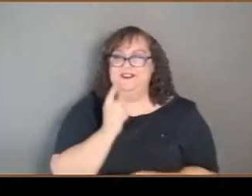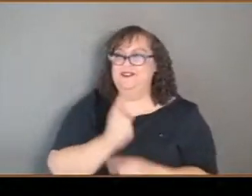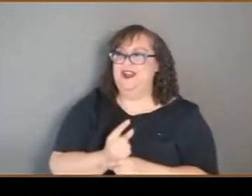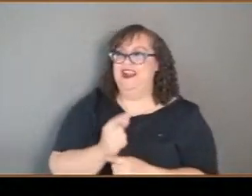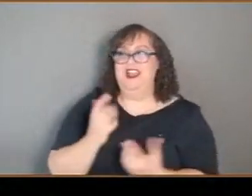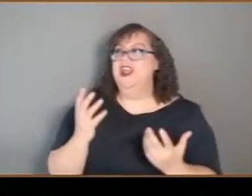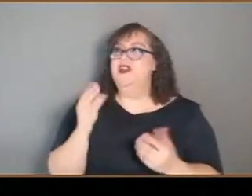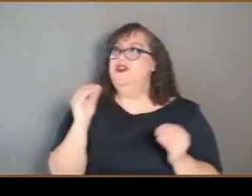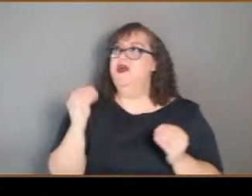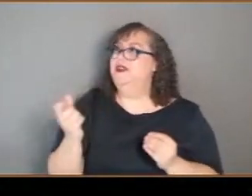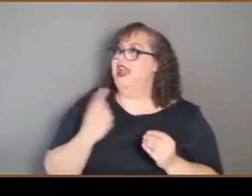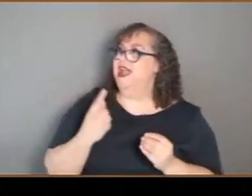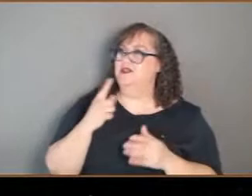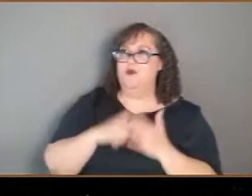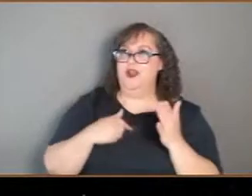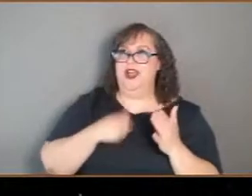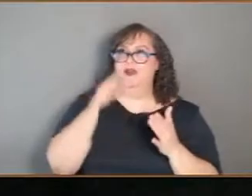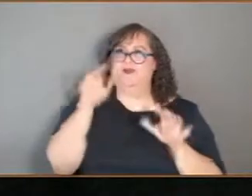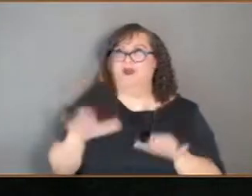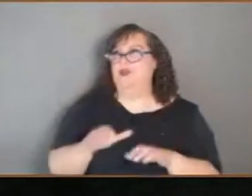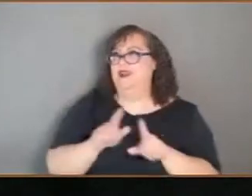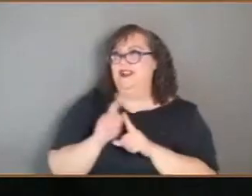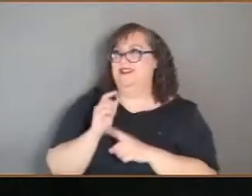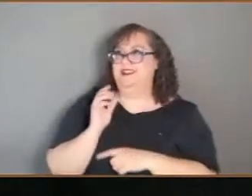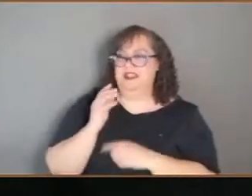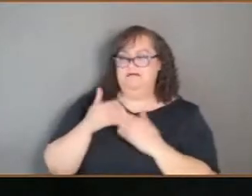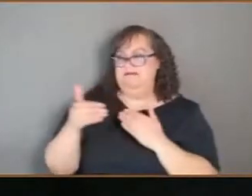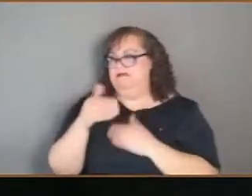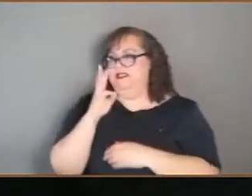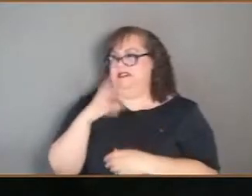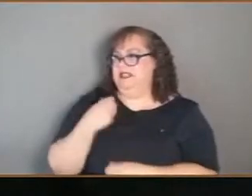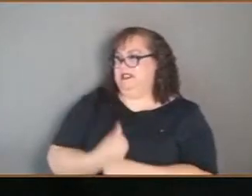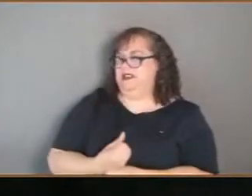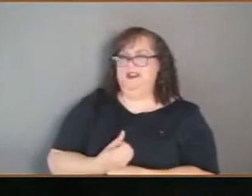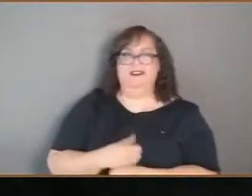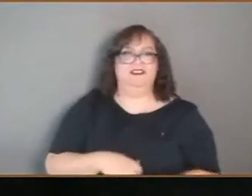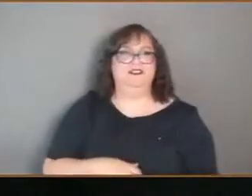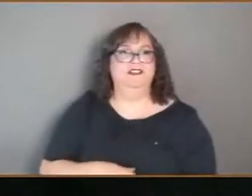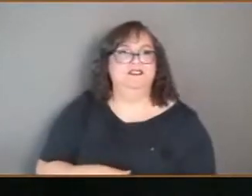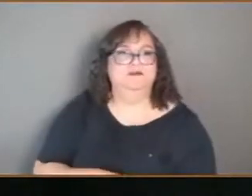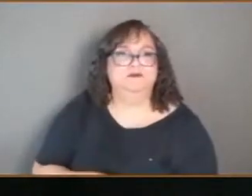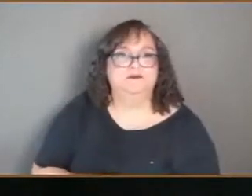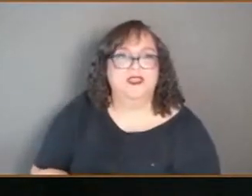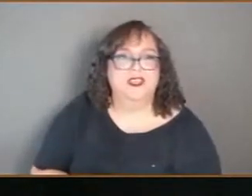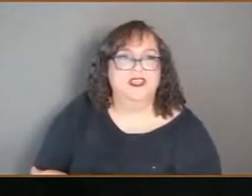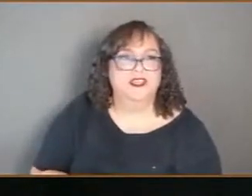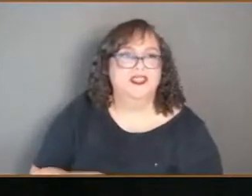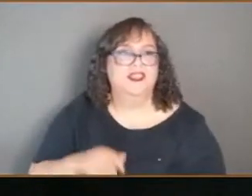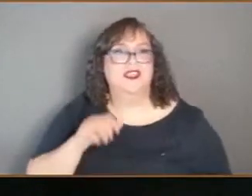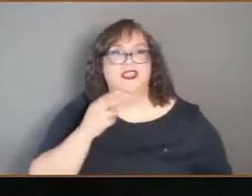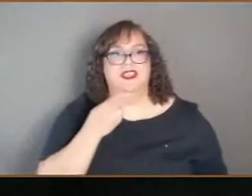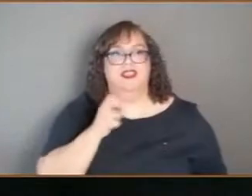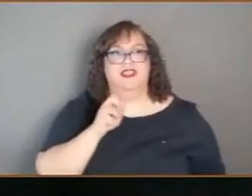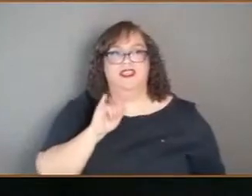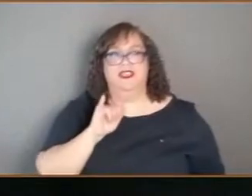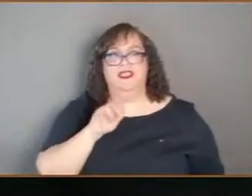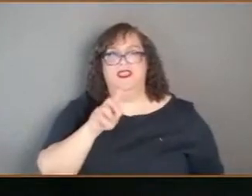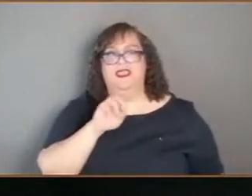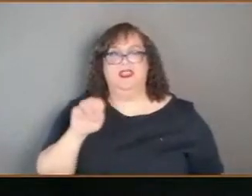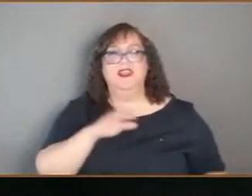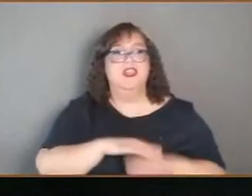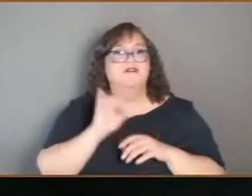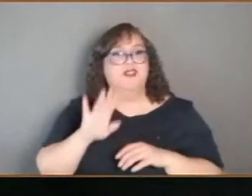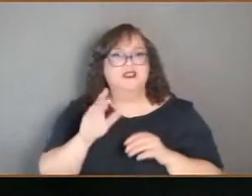I don't have an answer as good as the students there, though. All right, Haiti on Facebook. Where is Lucy going on its long journey? That's a